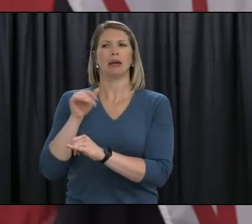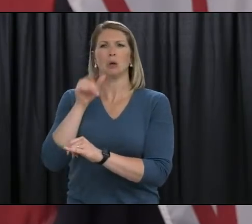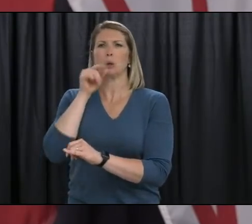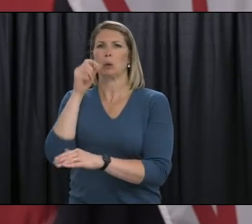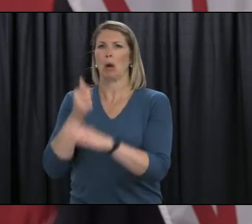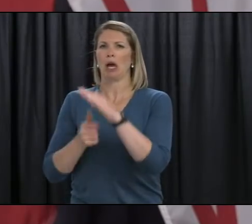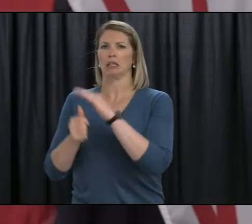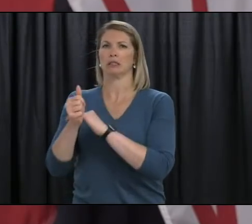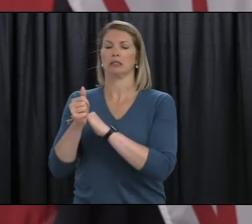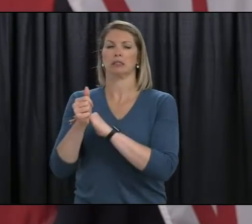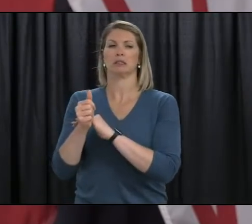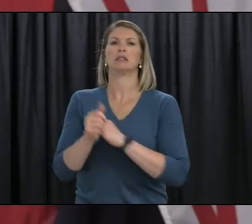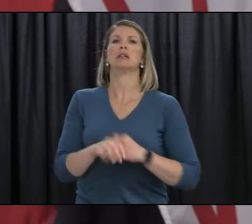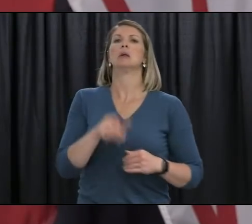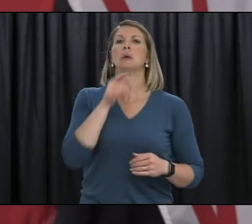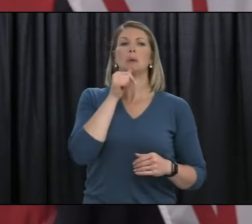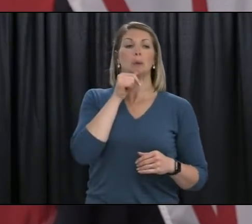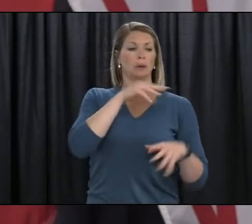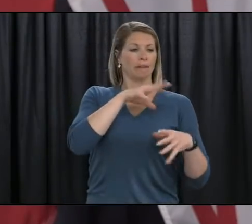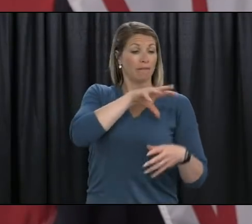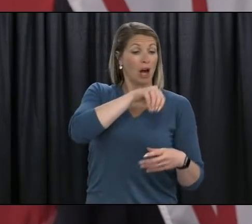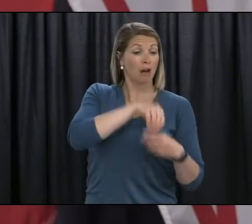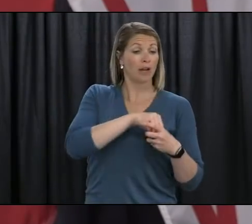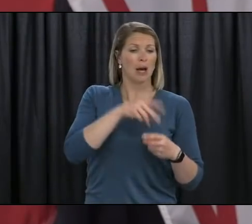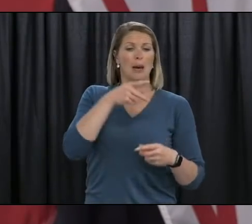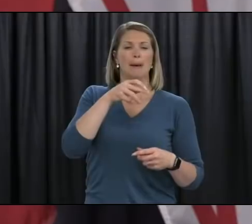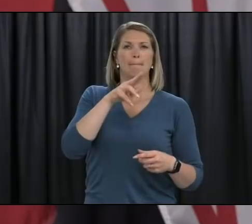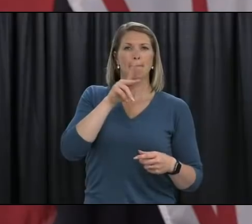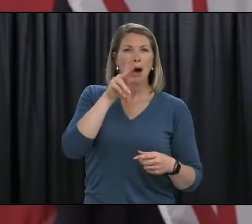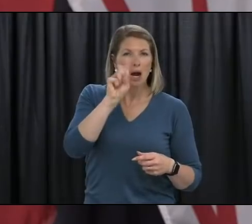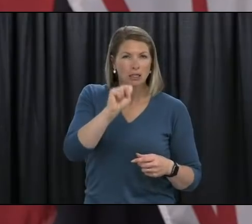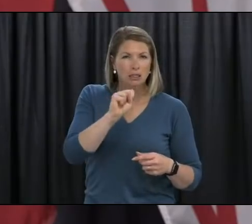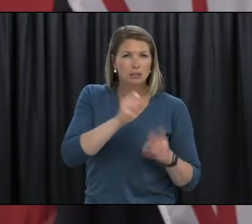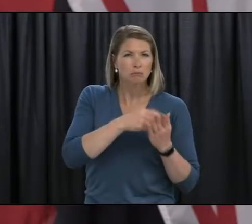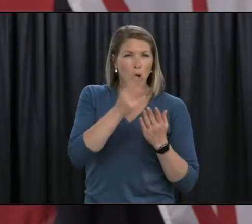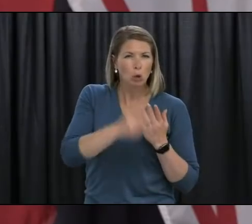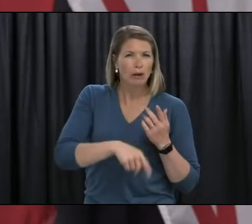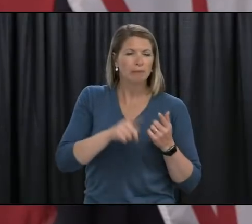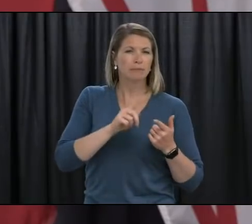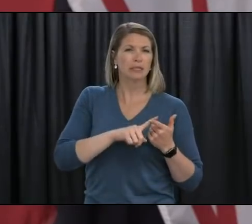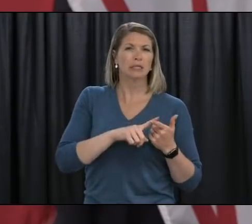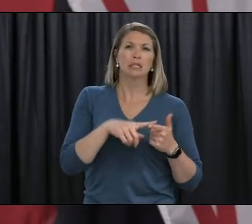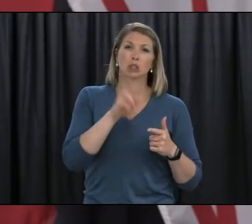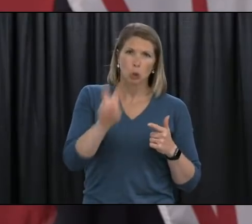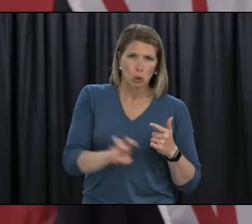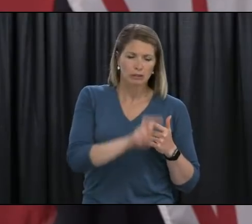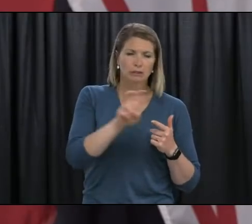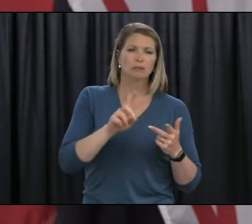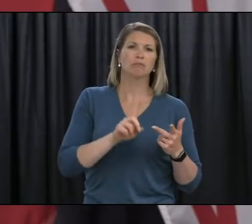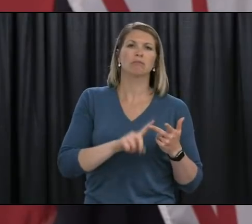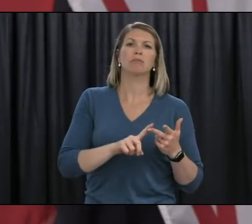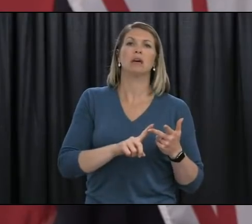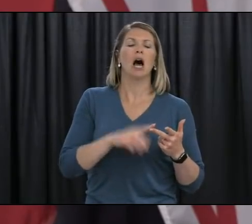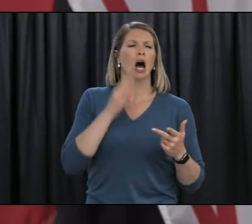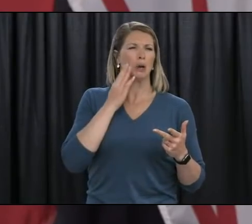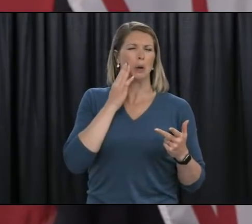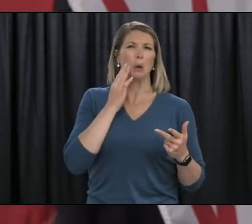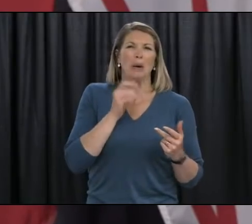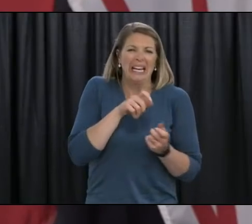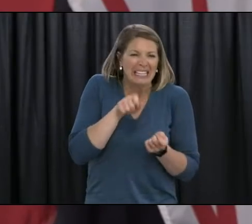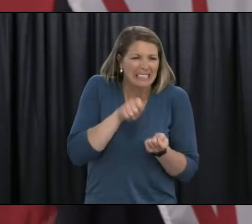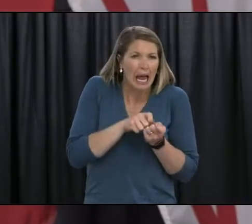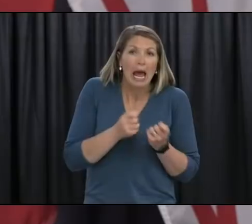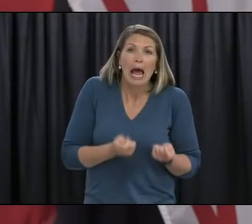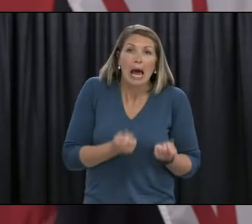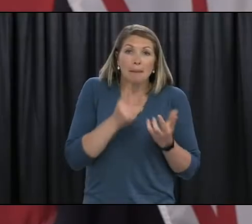parks program and those sorts of things would be in there as well. So I don't know the exact number that would be there. All I do know, they're very busy in processing quite a